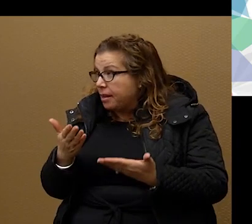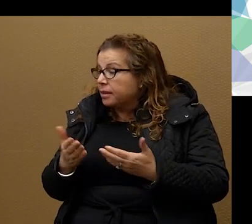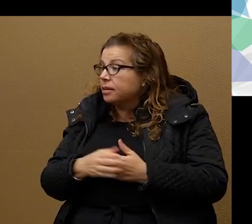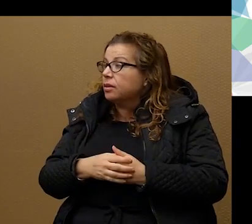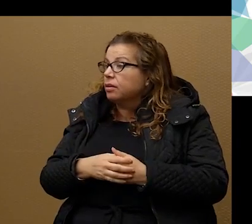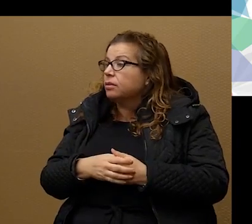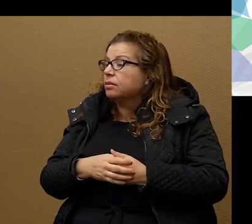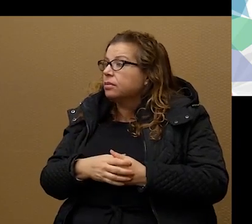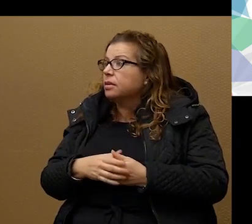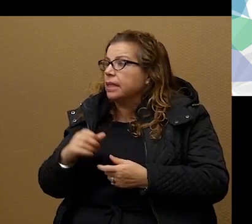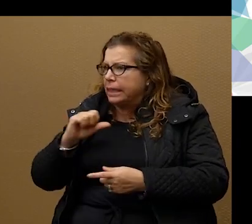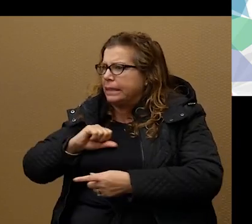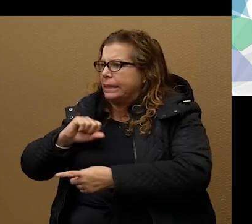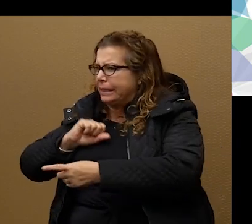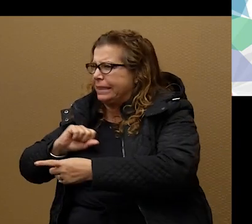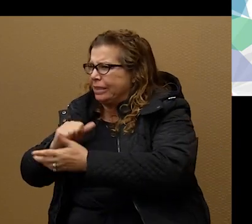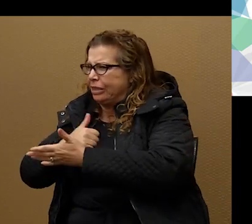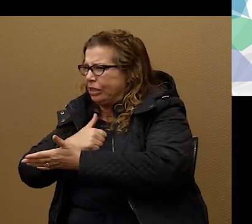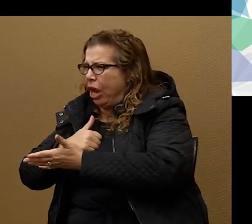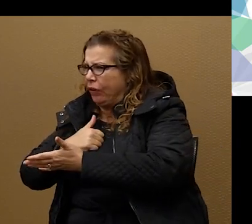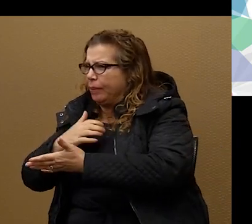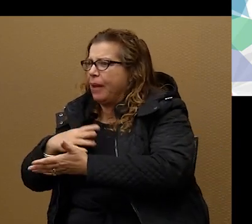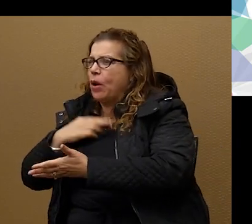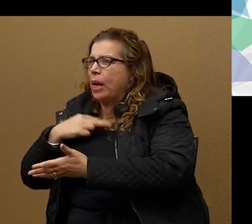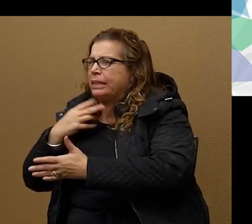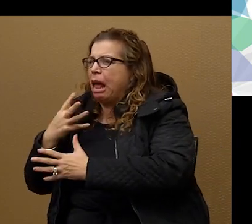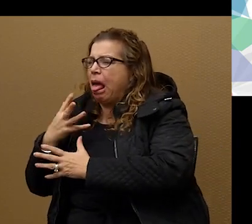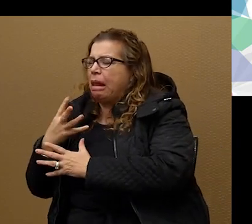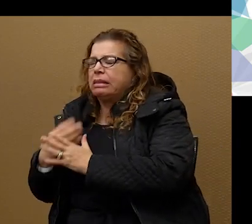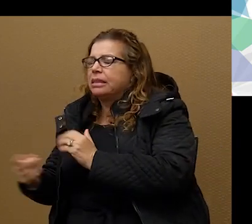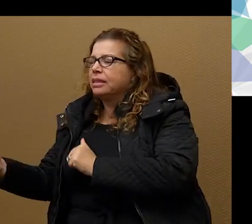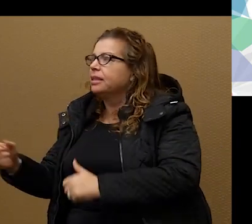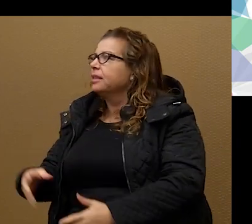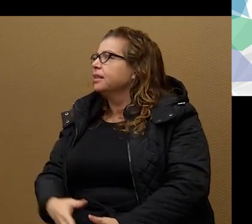so this is, sorry, I'm gonna lose my voice.